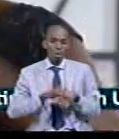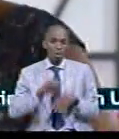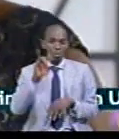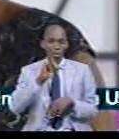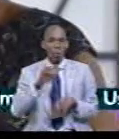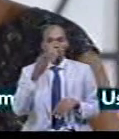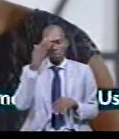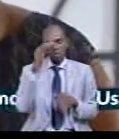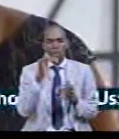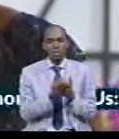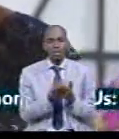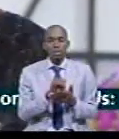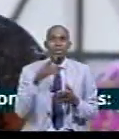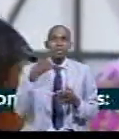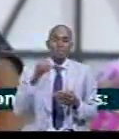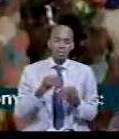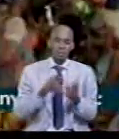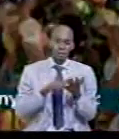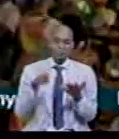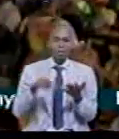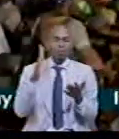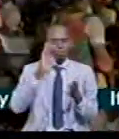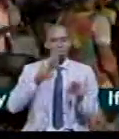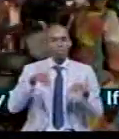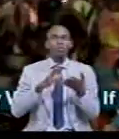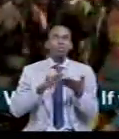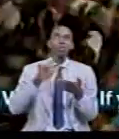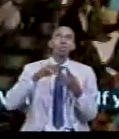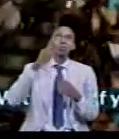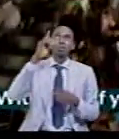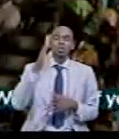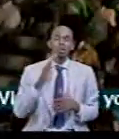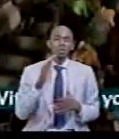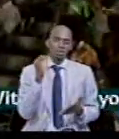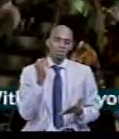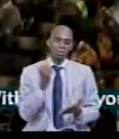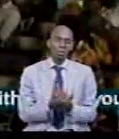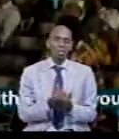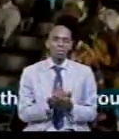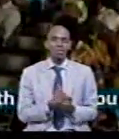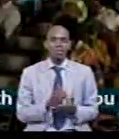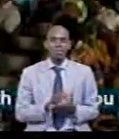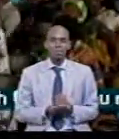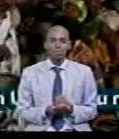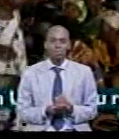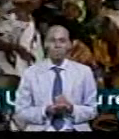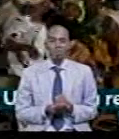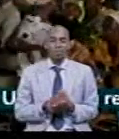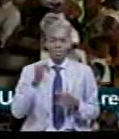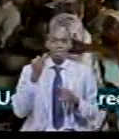will glorify God. Thank you, Jesus. The last amen is power